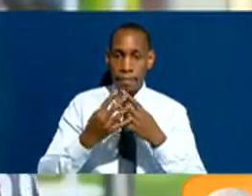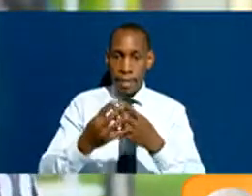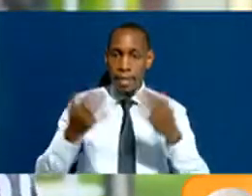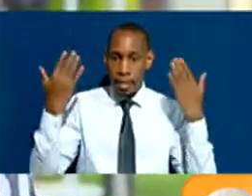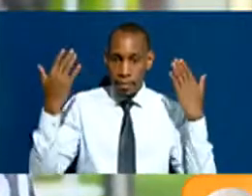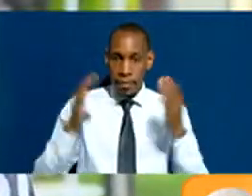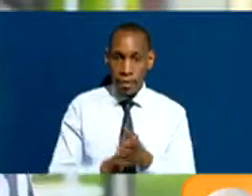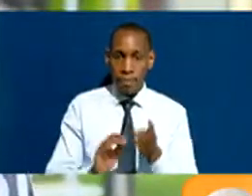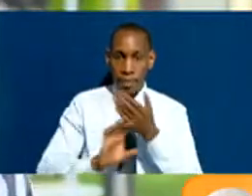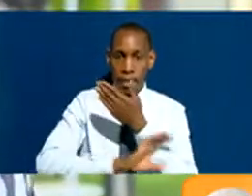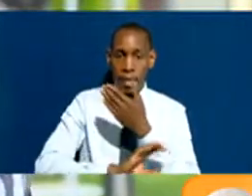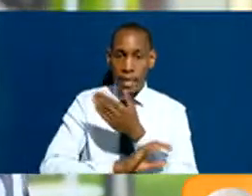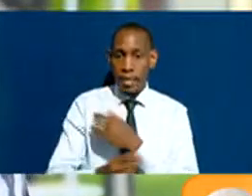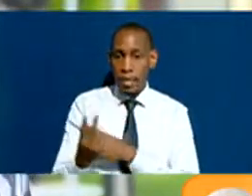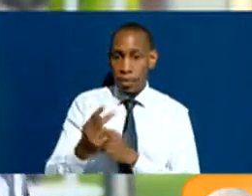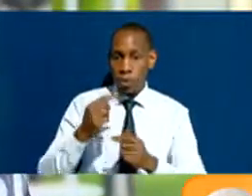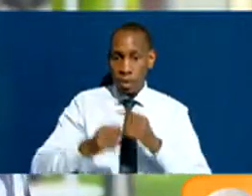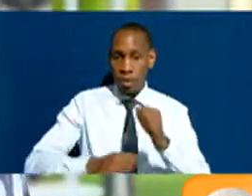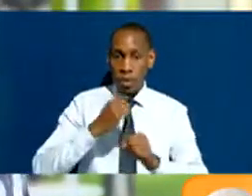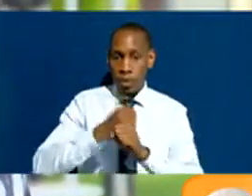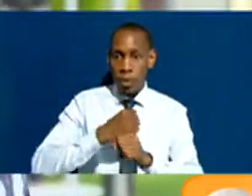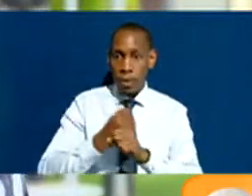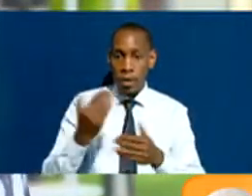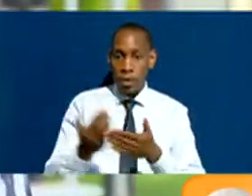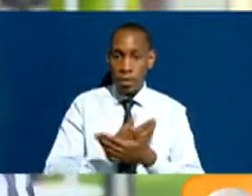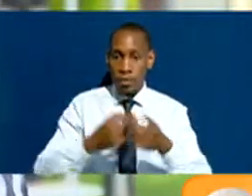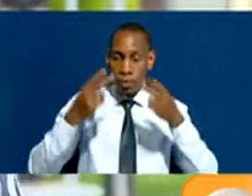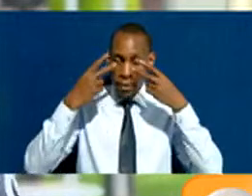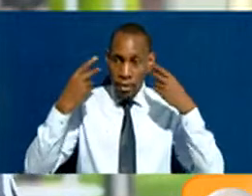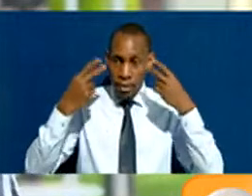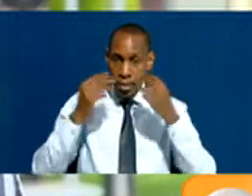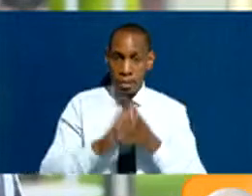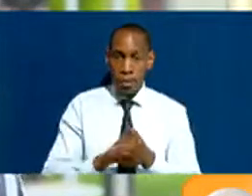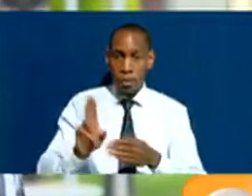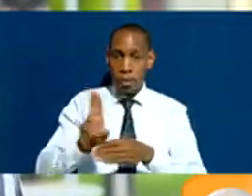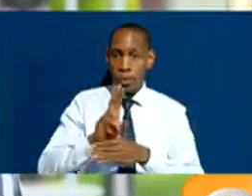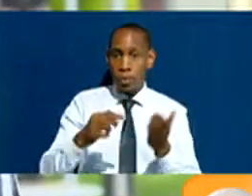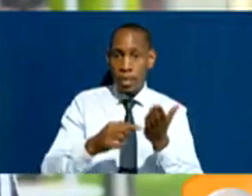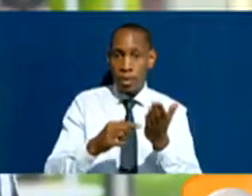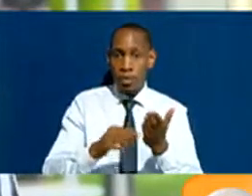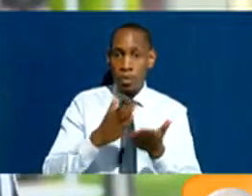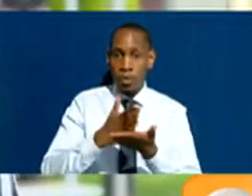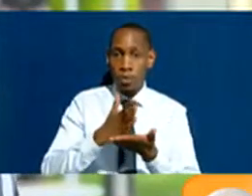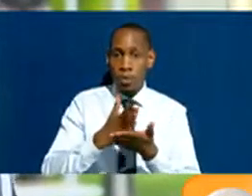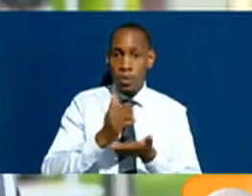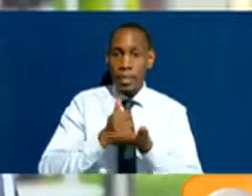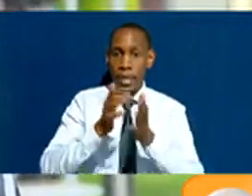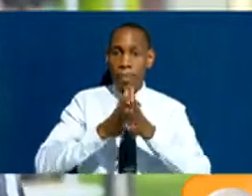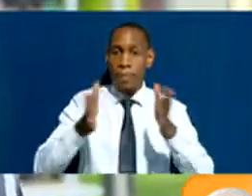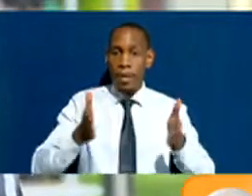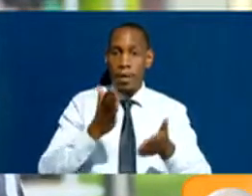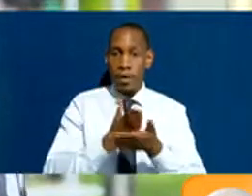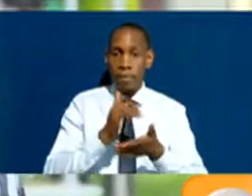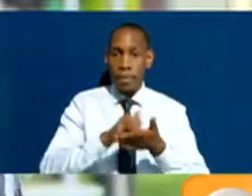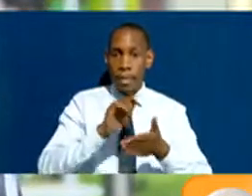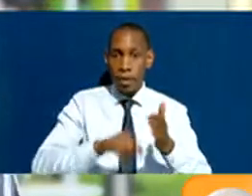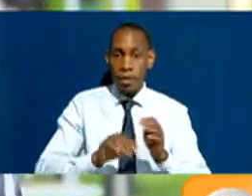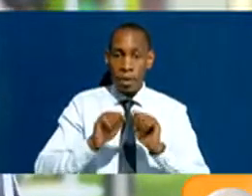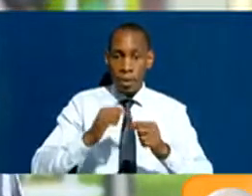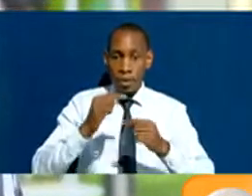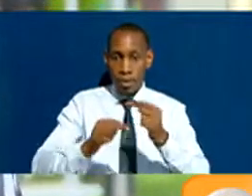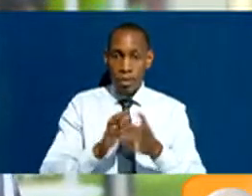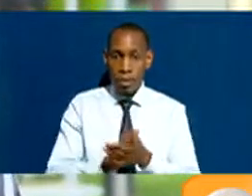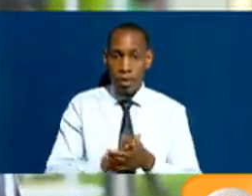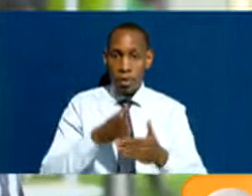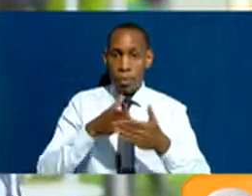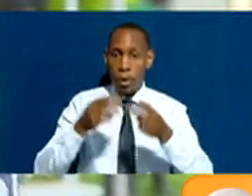countries intensifying their efforts to counter violent extremism, the use of technology will go a long way in ensuring that they can stay ahead of the